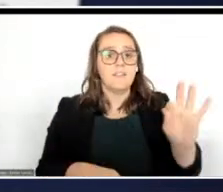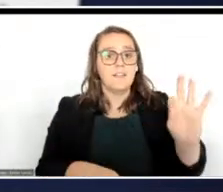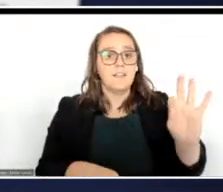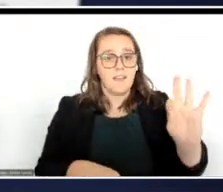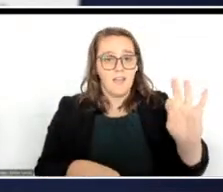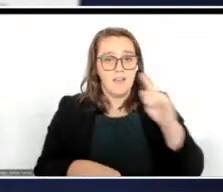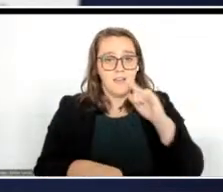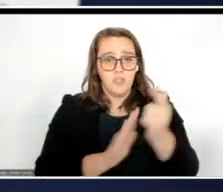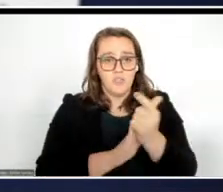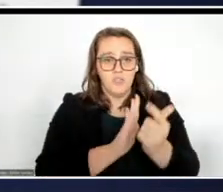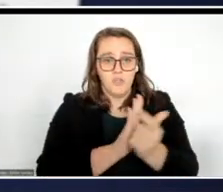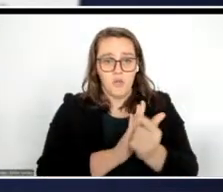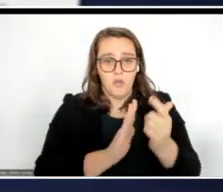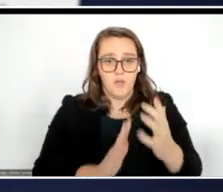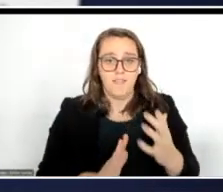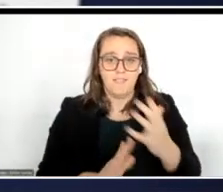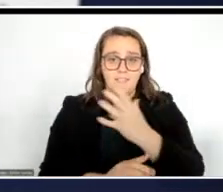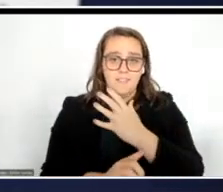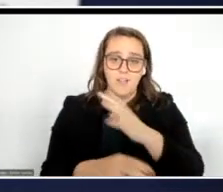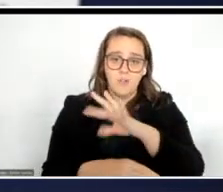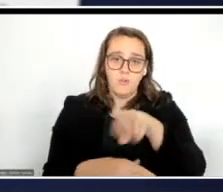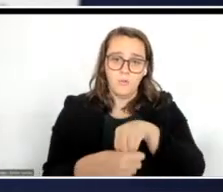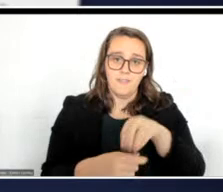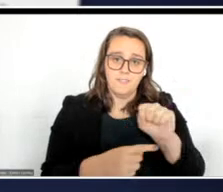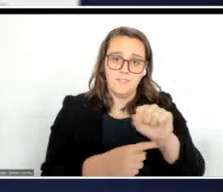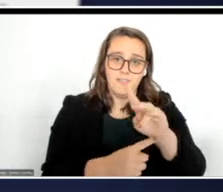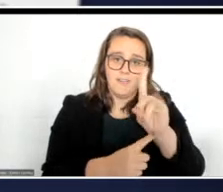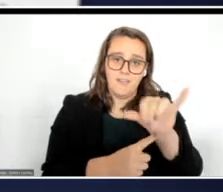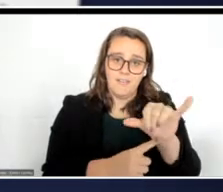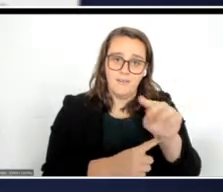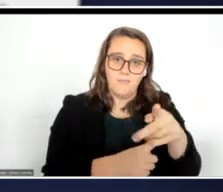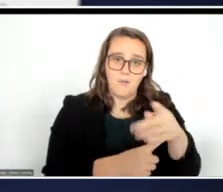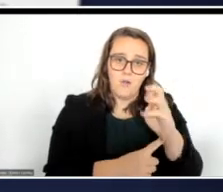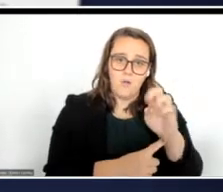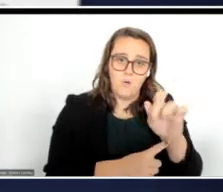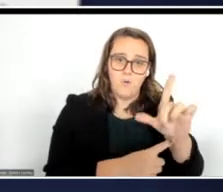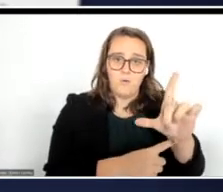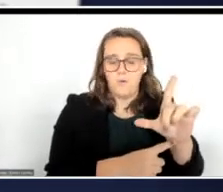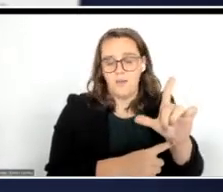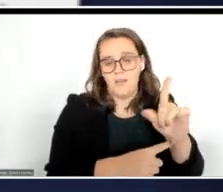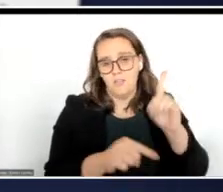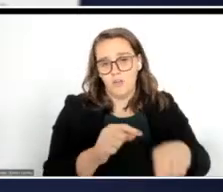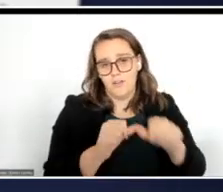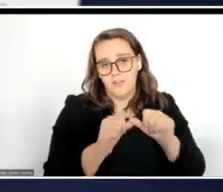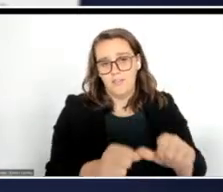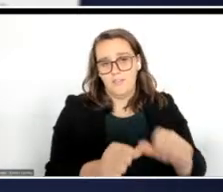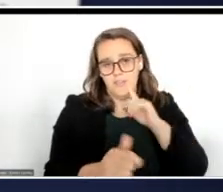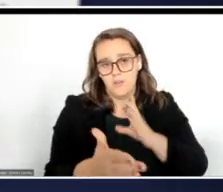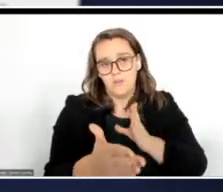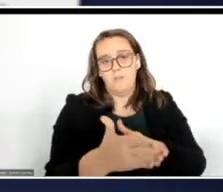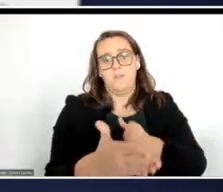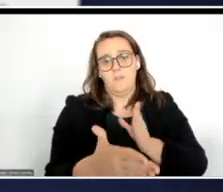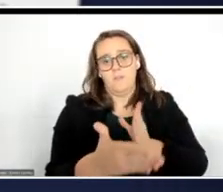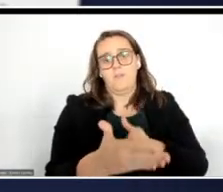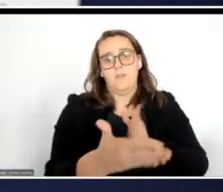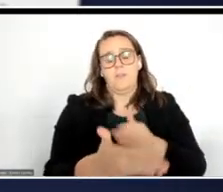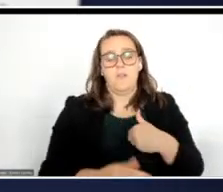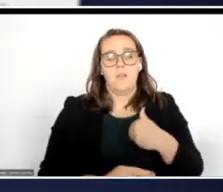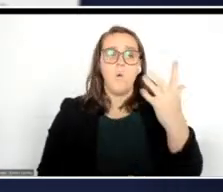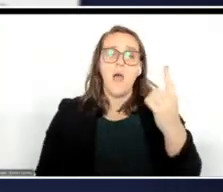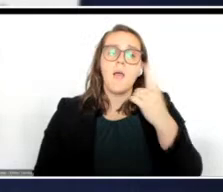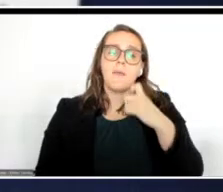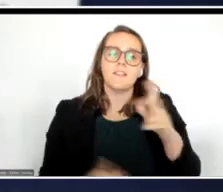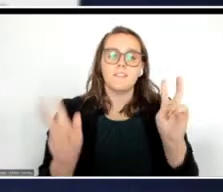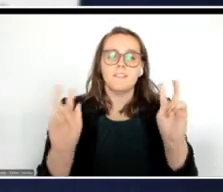frivolous allegations in an election fraud case, describing the case as a historic and profound abuse of